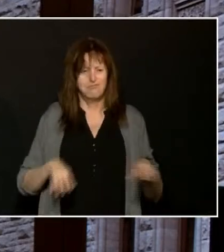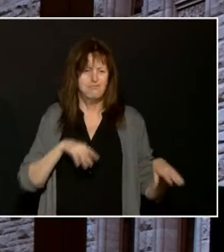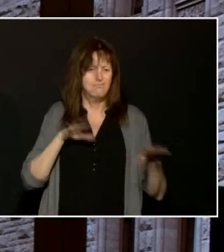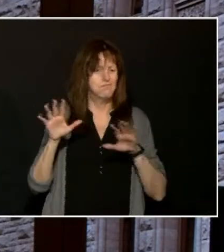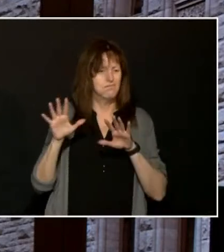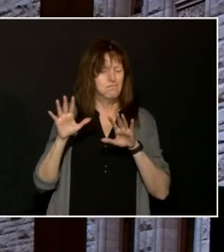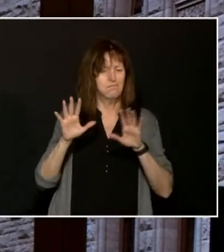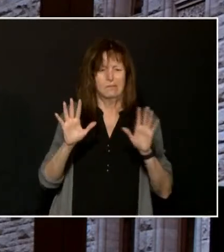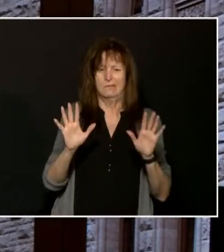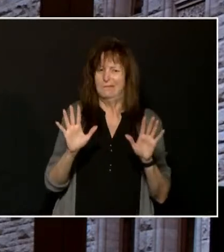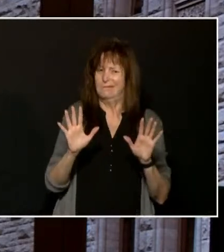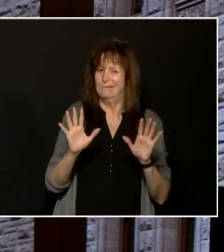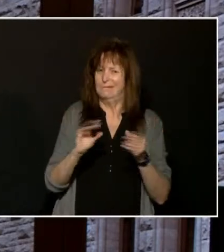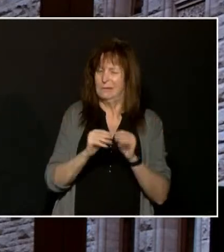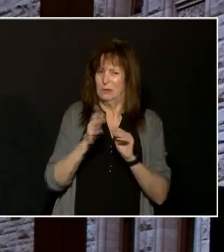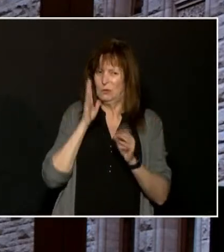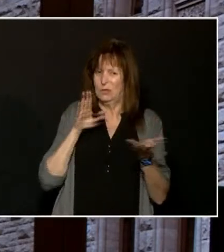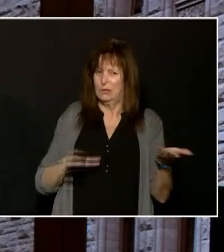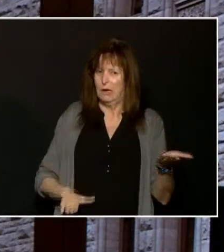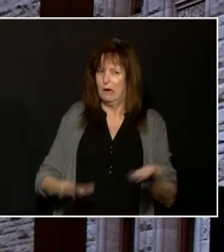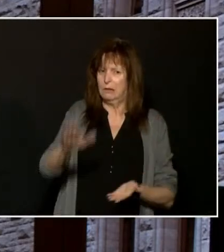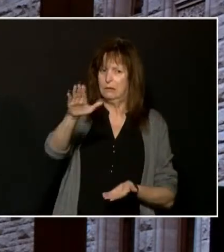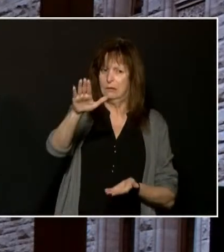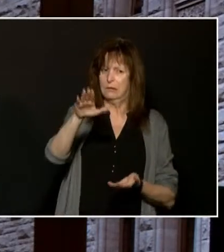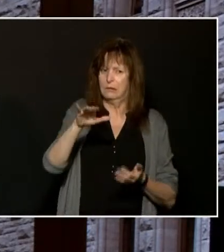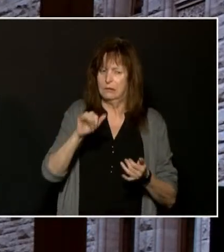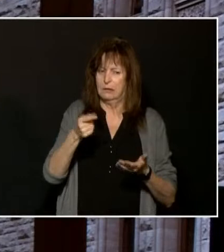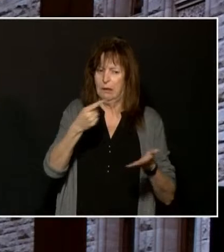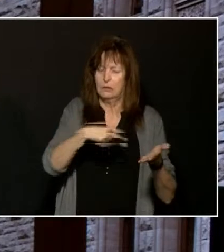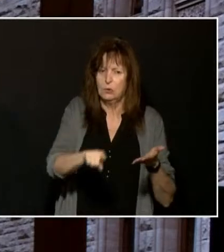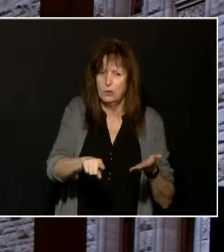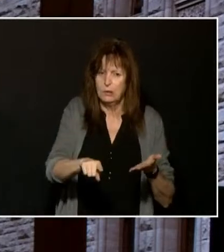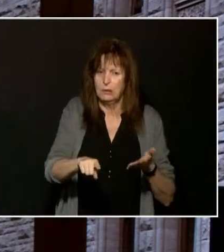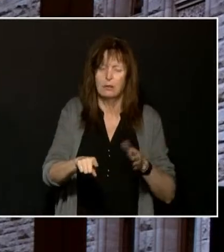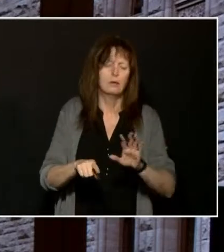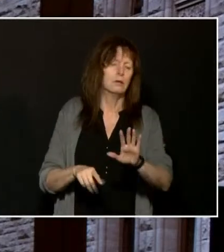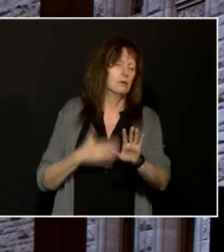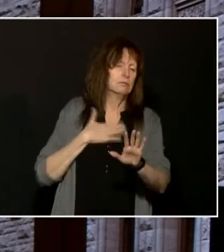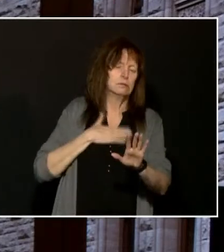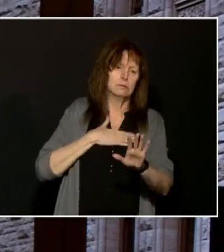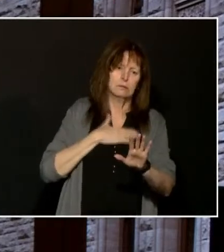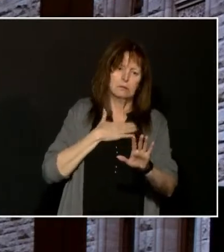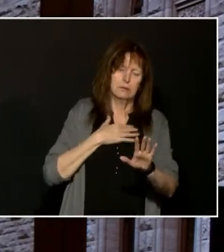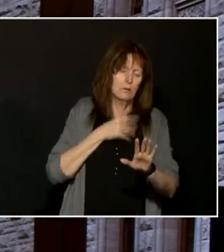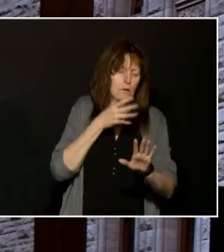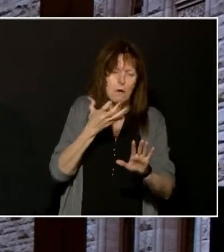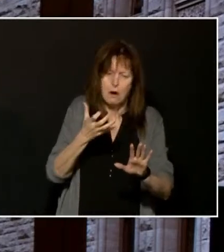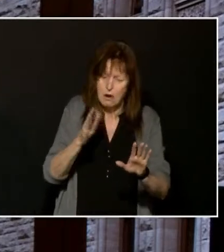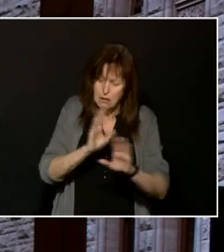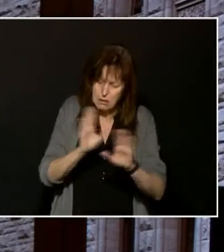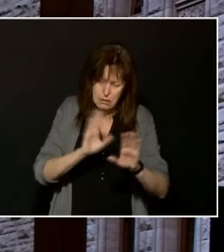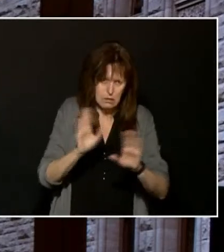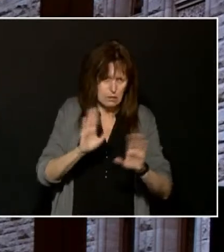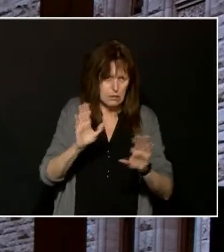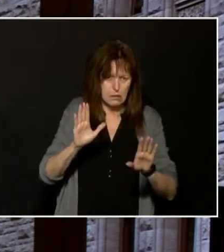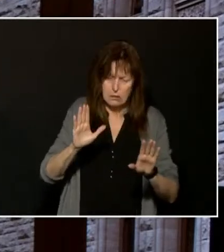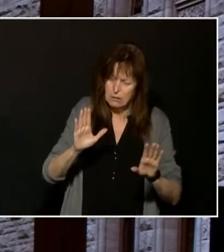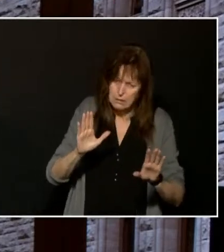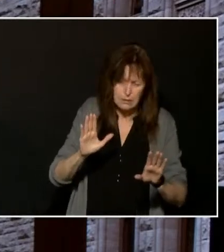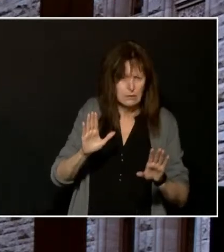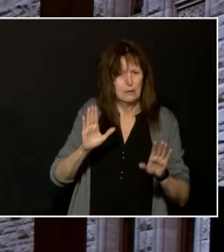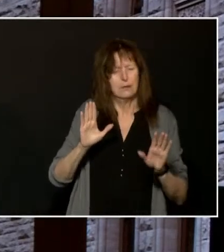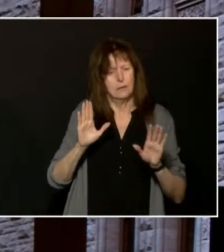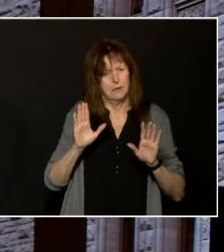surge afterwards. We really don't need the surge. And with these variants of concern, they don't give you much latitude. And in the past, some people